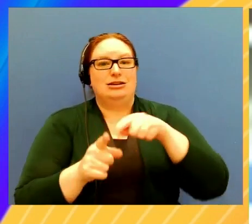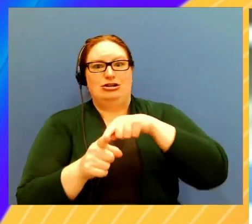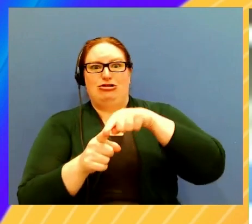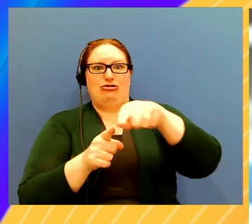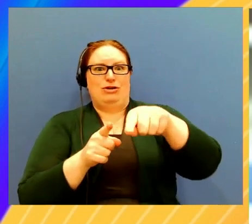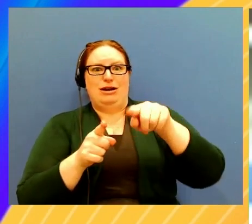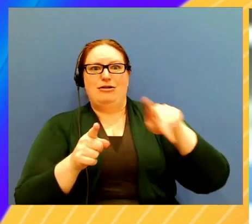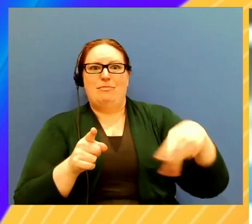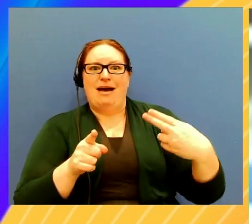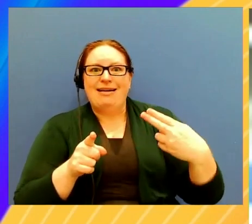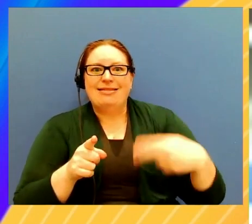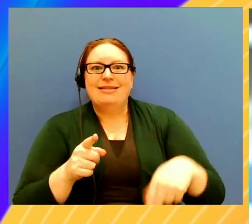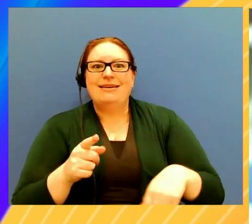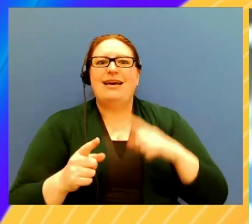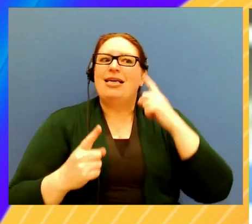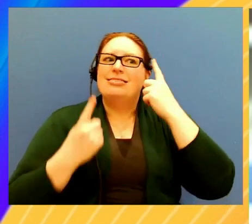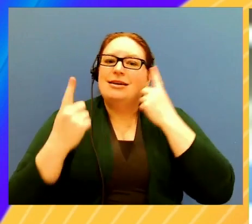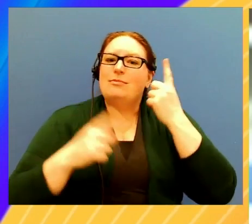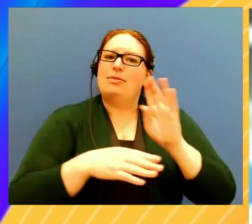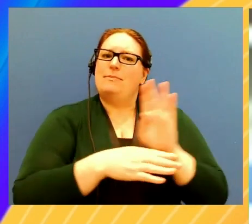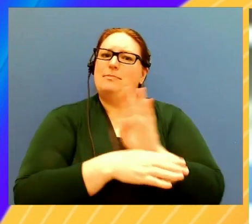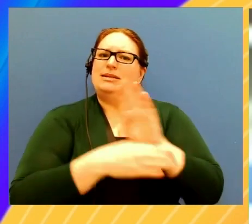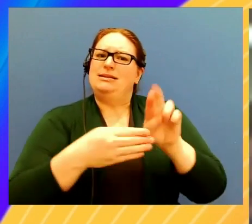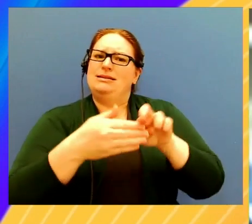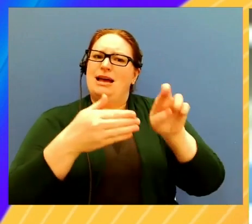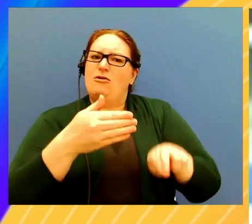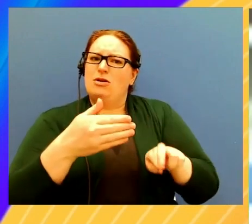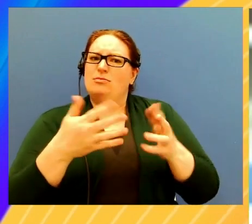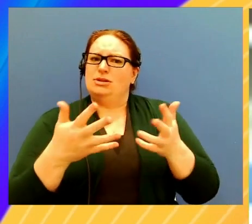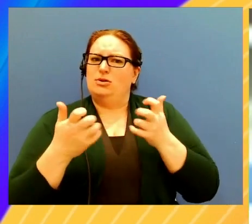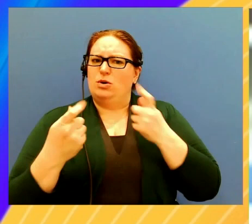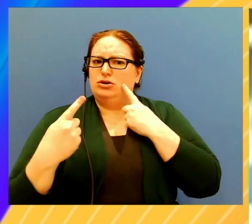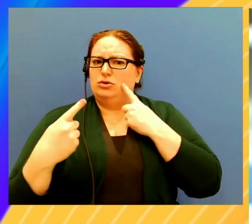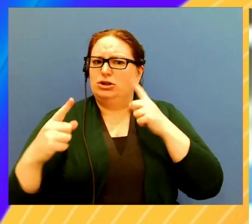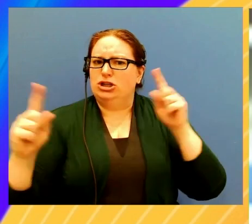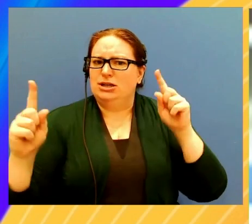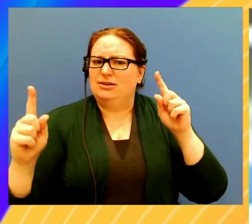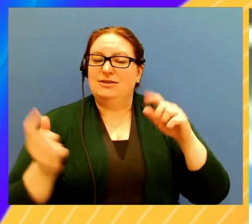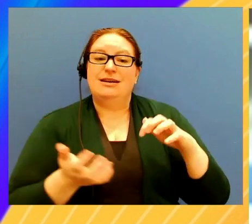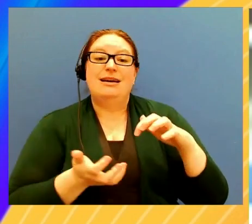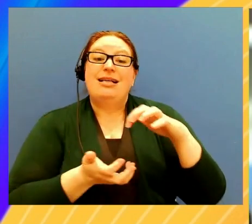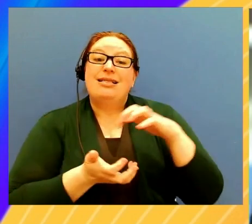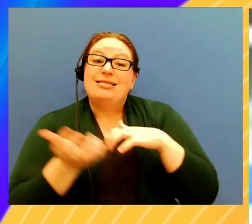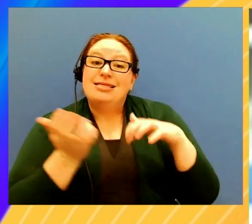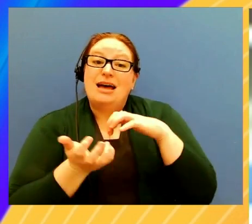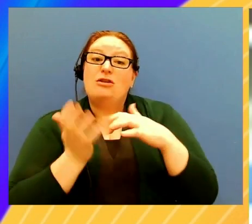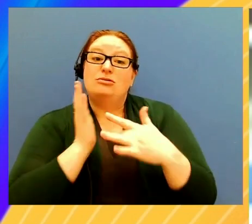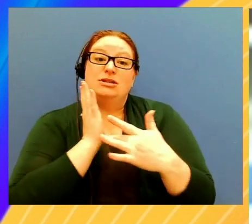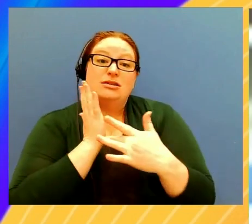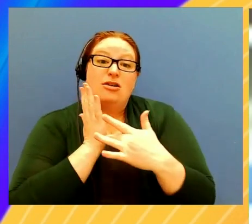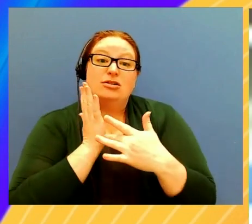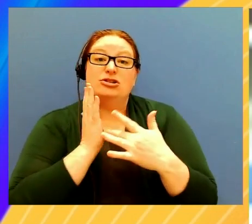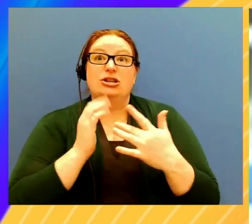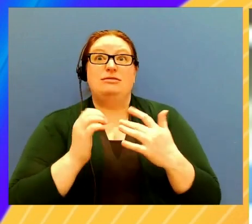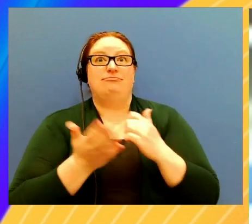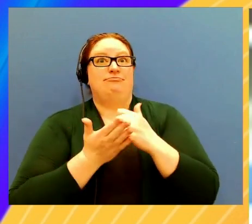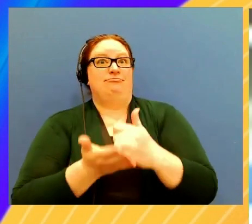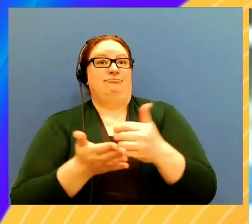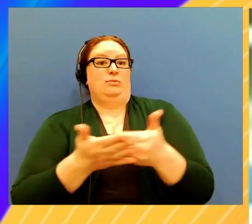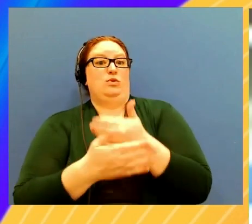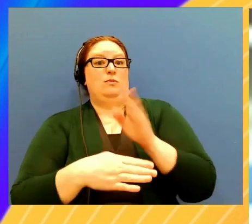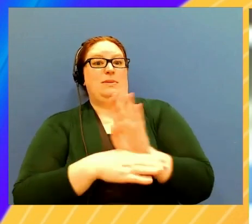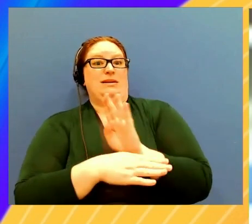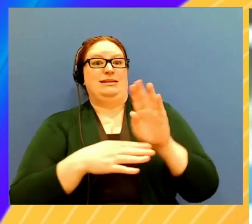even just the business outcomes that you're trying to drive and achieve. Yeah. Cloud technologies enable new business outcomes that weren't available